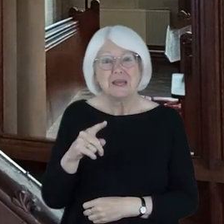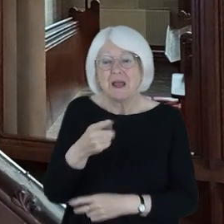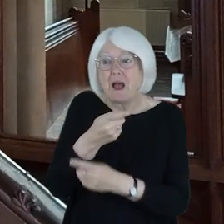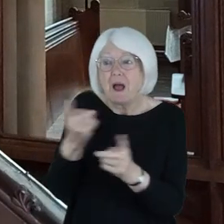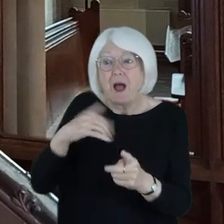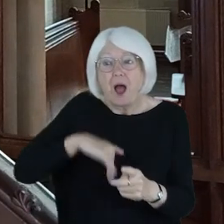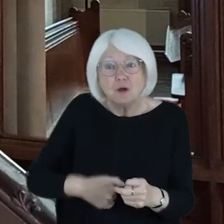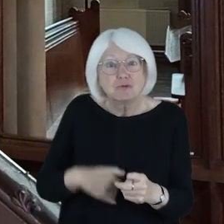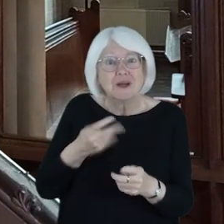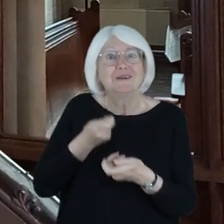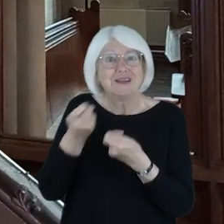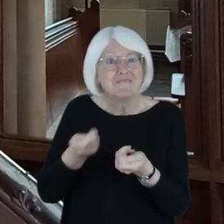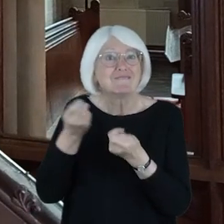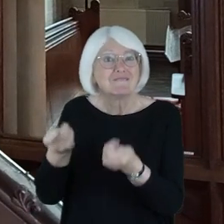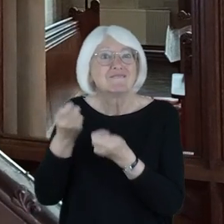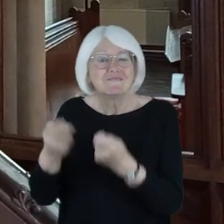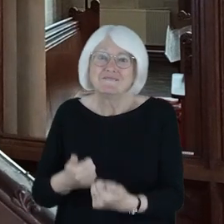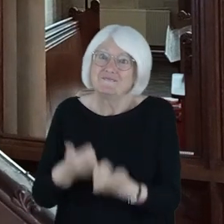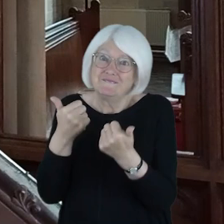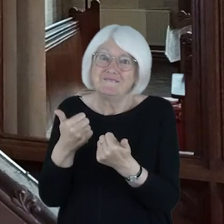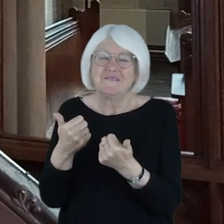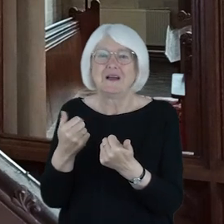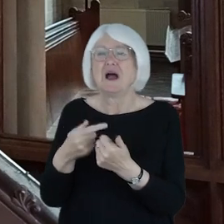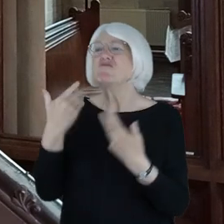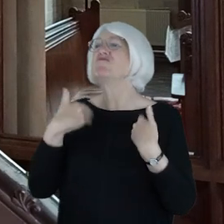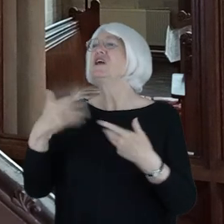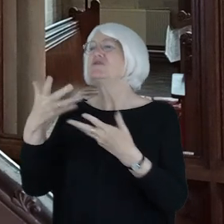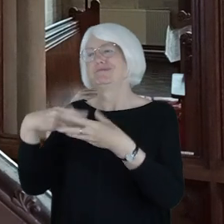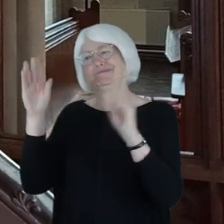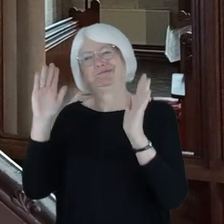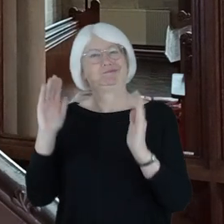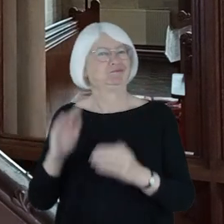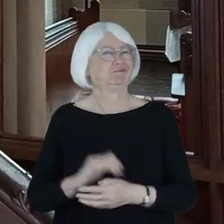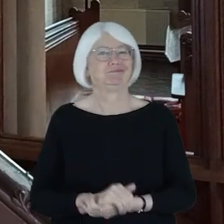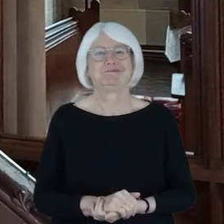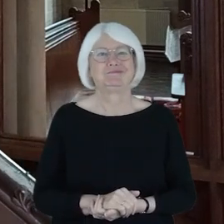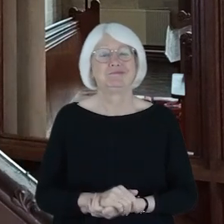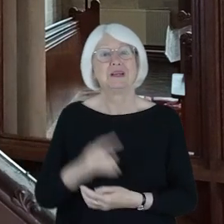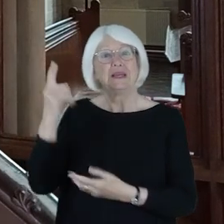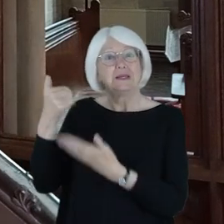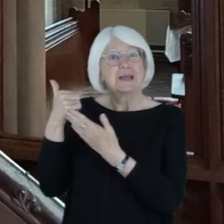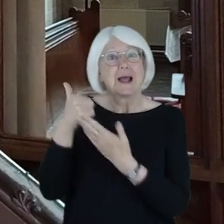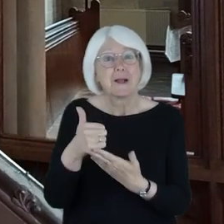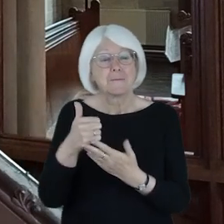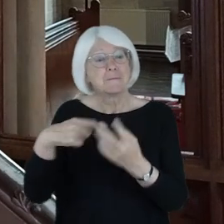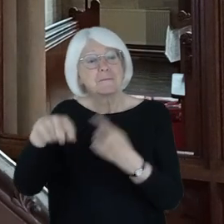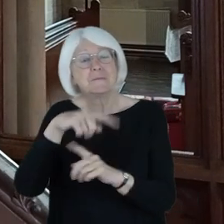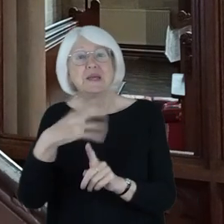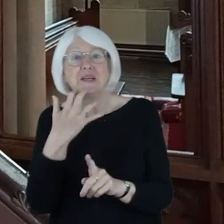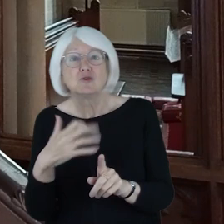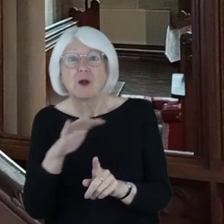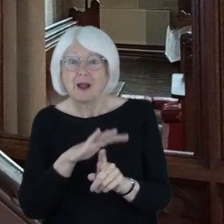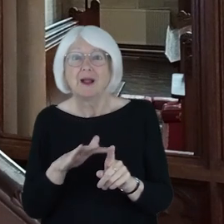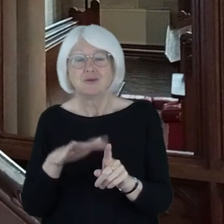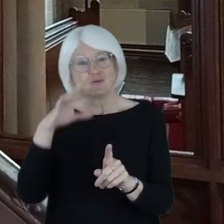the hungry with good things and has sent the rich empty away. He has come to the aid of his